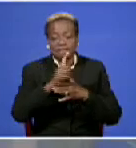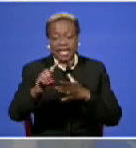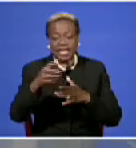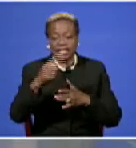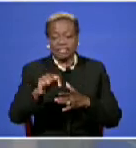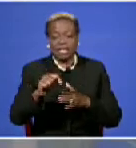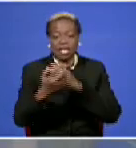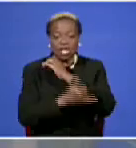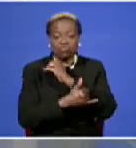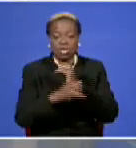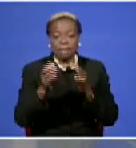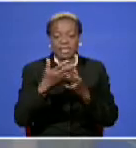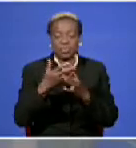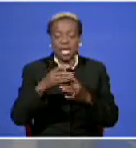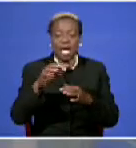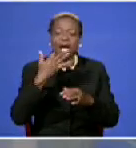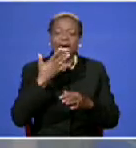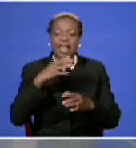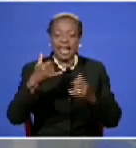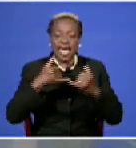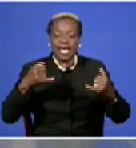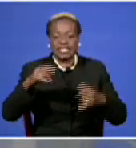and white.